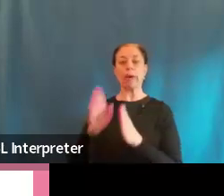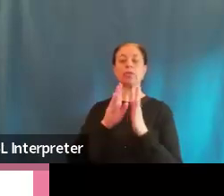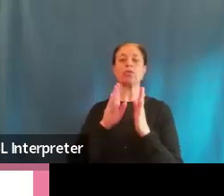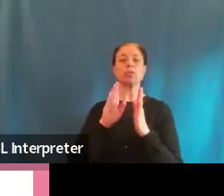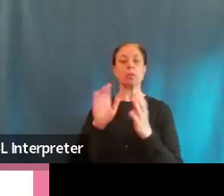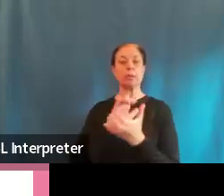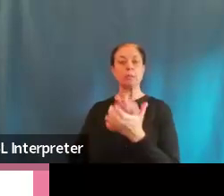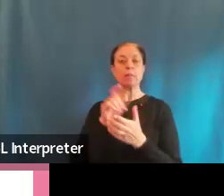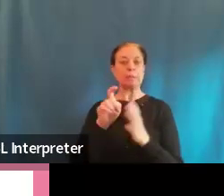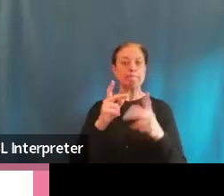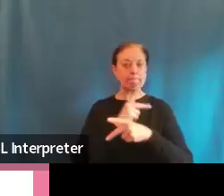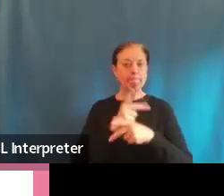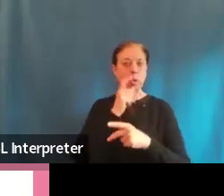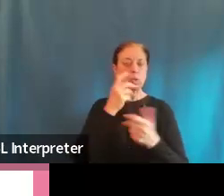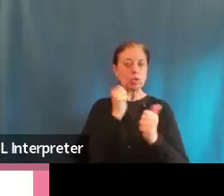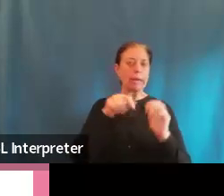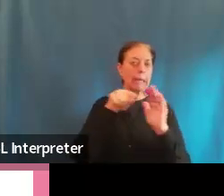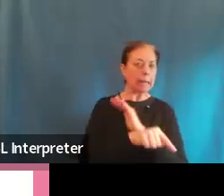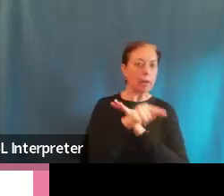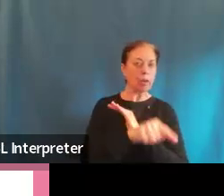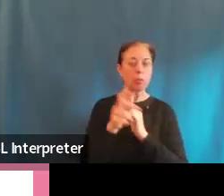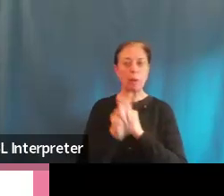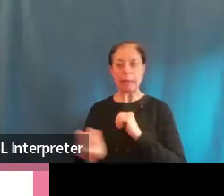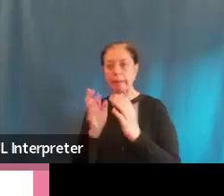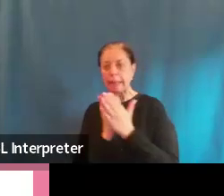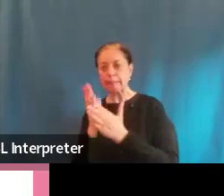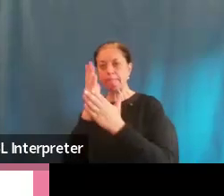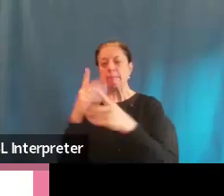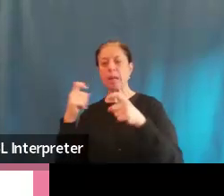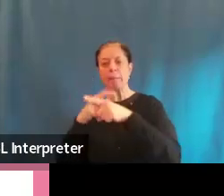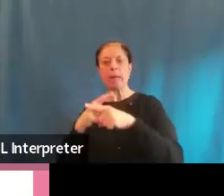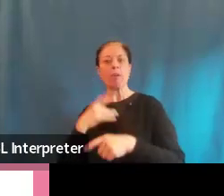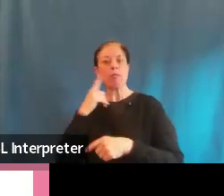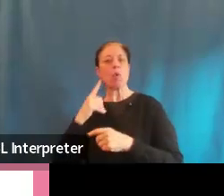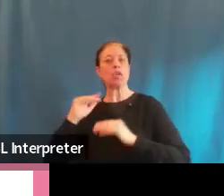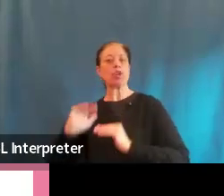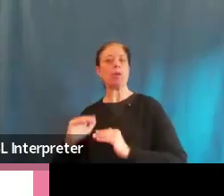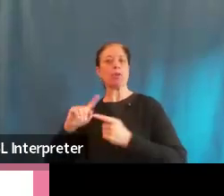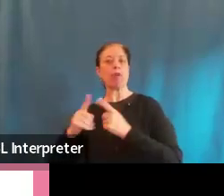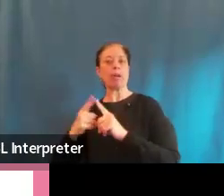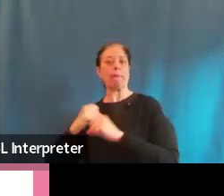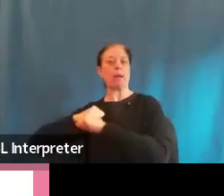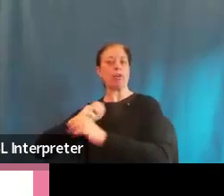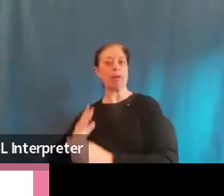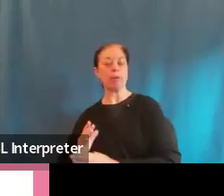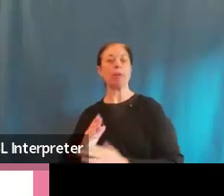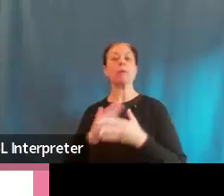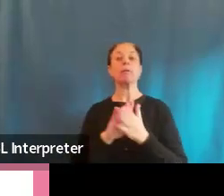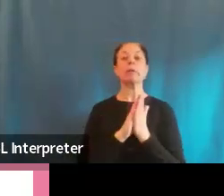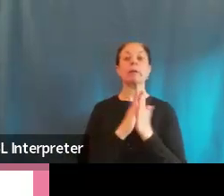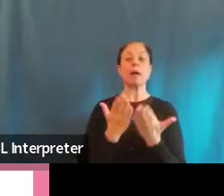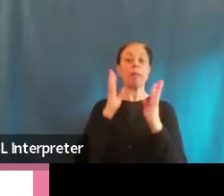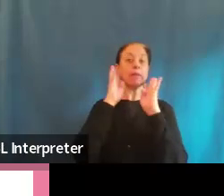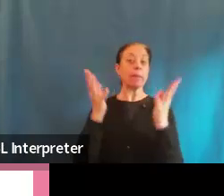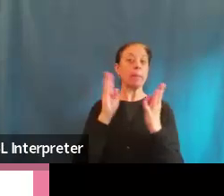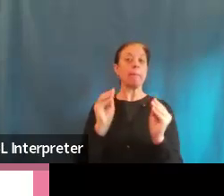must uncover who is trying to kill her while navigating complicated feelings for her childhood friend and bodyguard. The novel's inventive